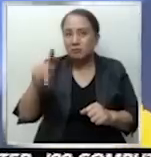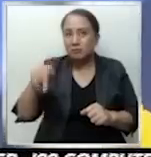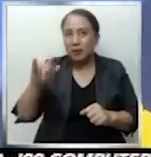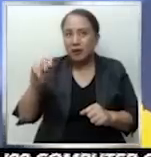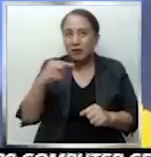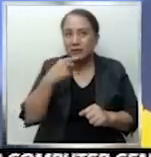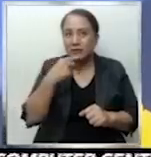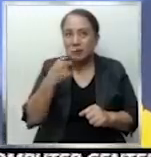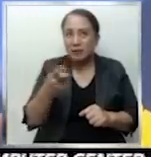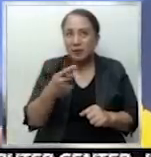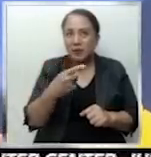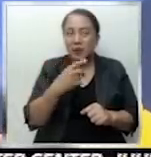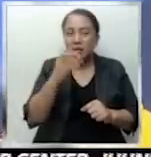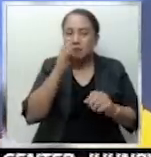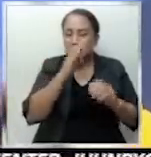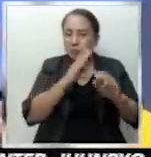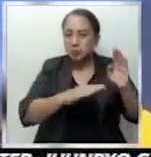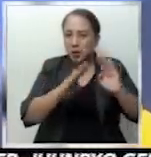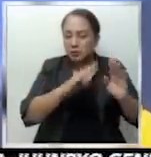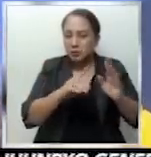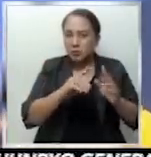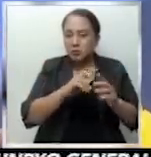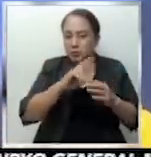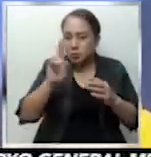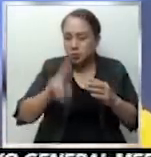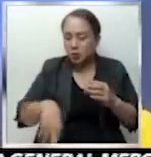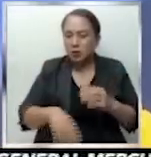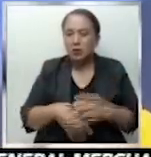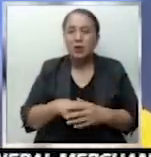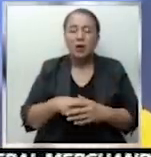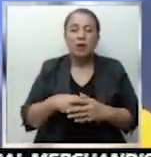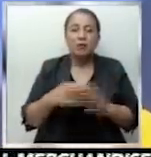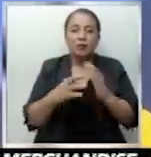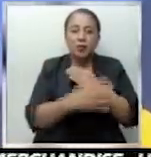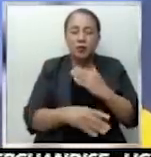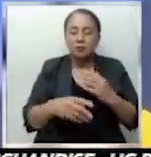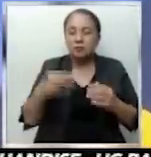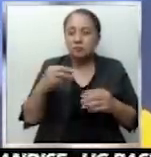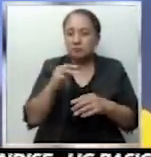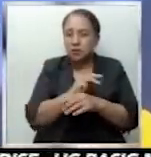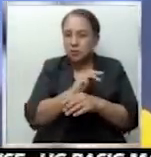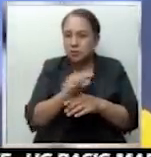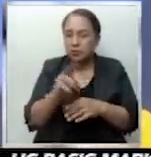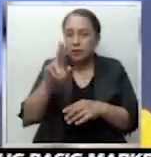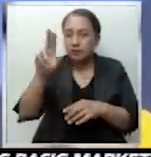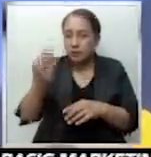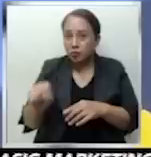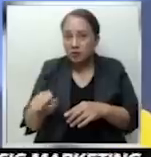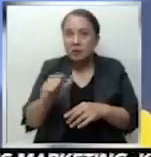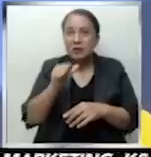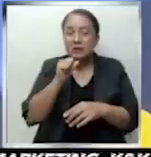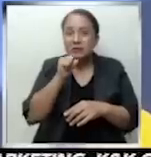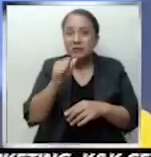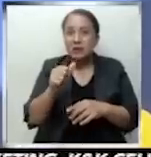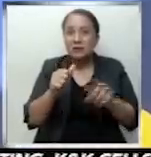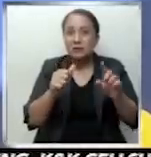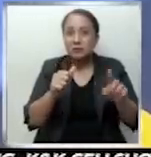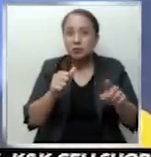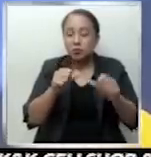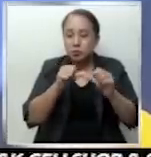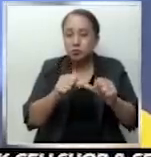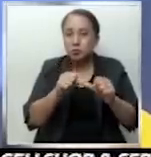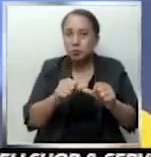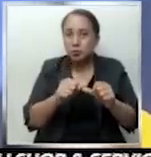catastrophic consequences. You have the Foreign Minister Xin Gang saying if the U.S. does not hit the brakes but continues to speed down the